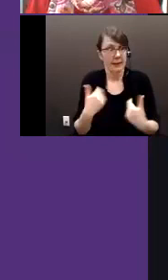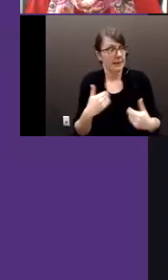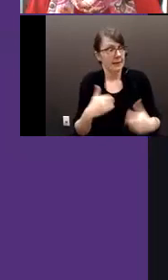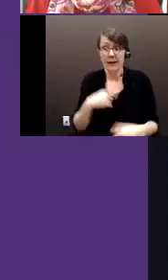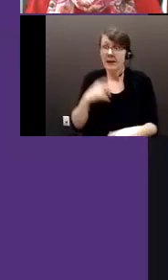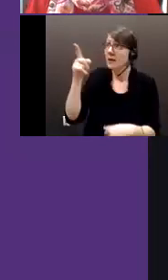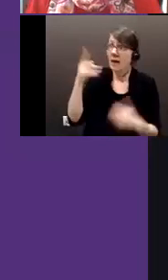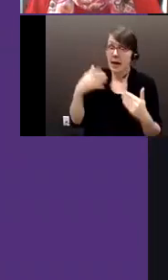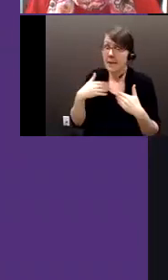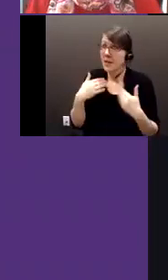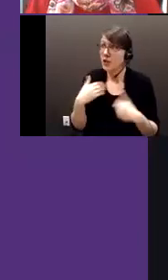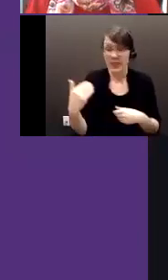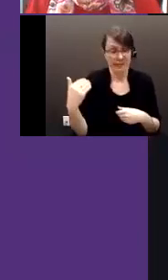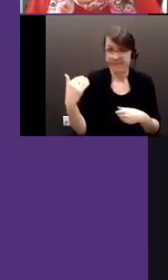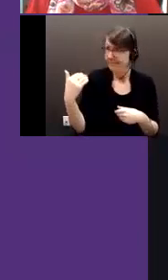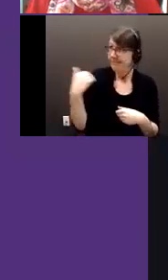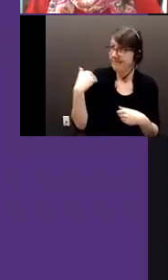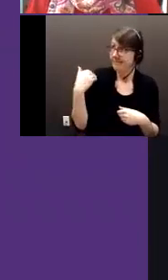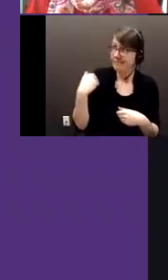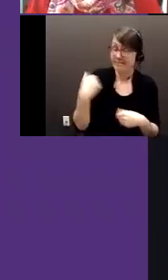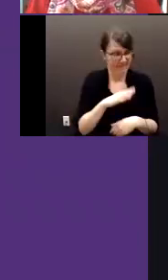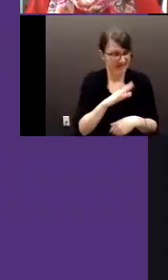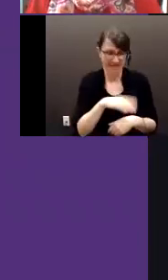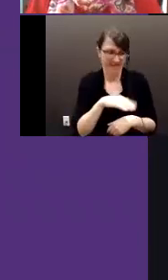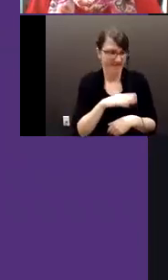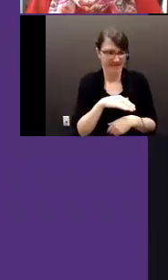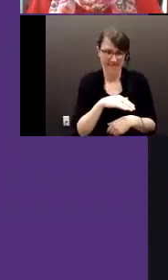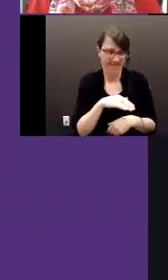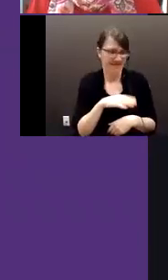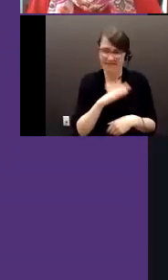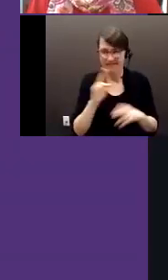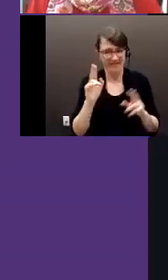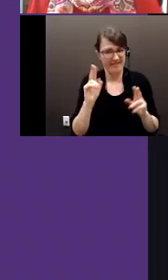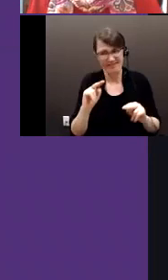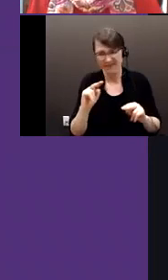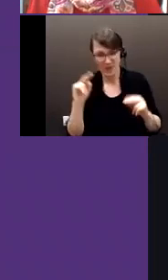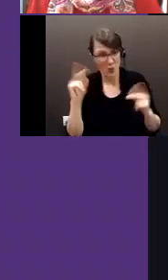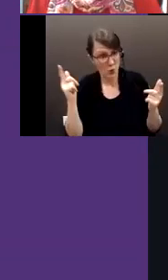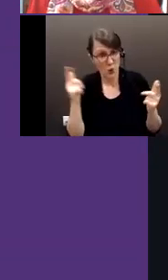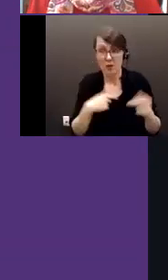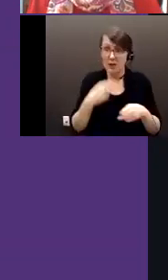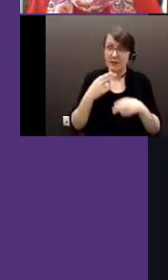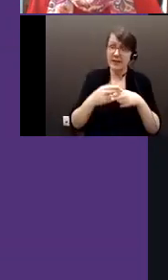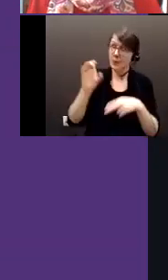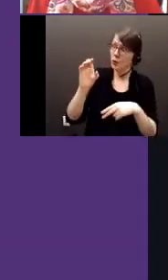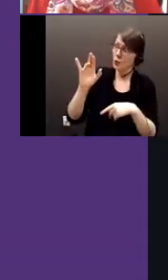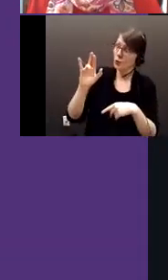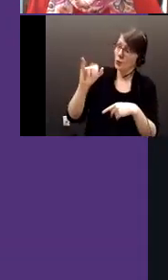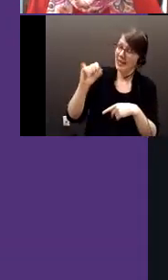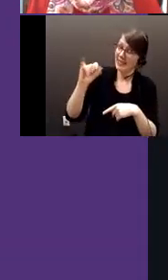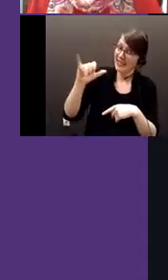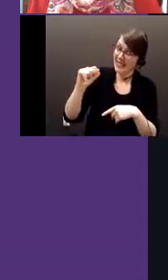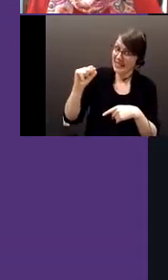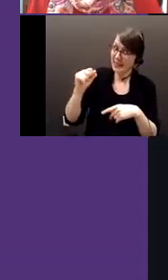do this. You can't call yourselves a crisis center and then not be able to meet the needs of people who are